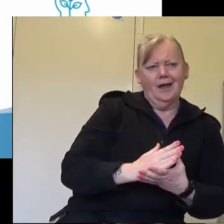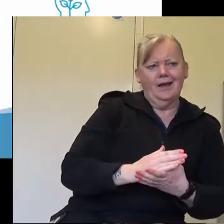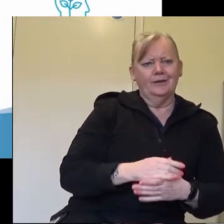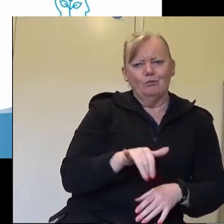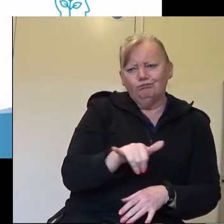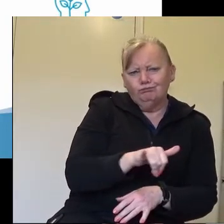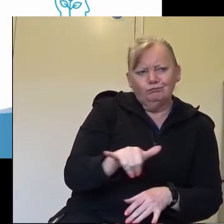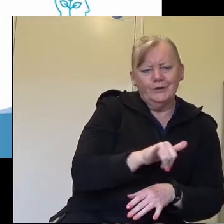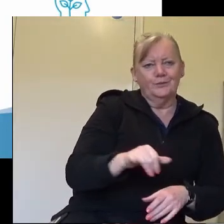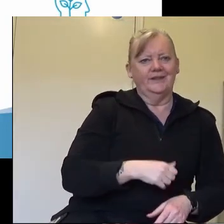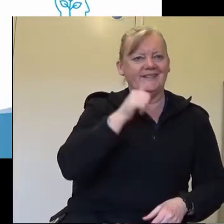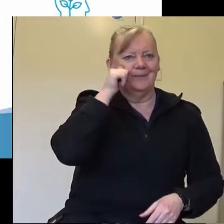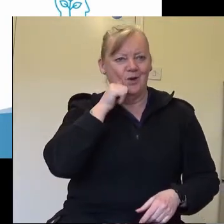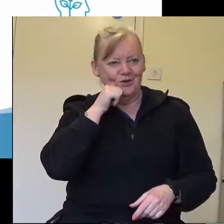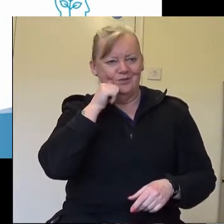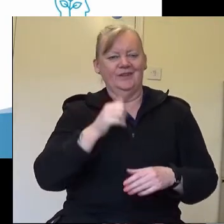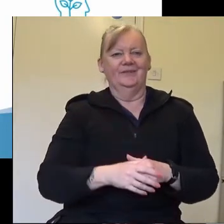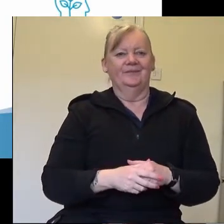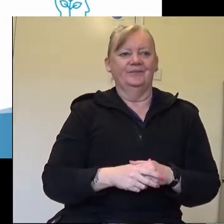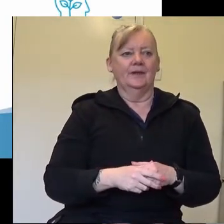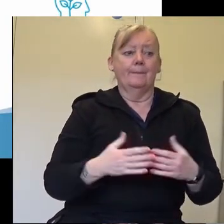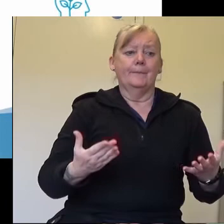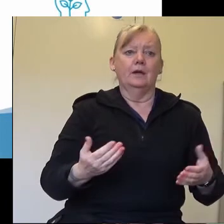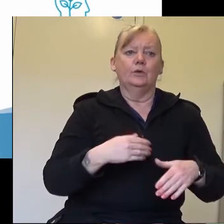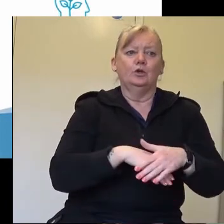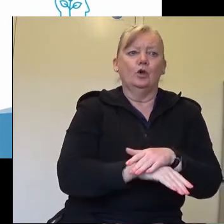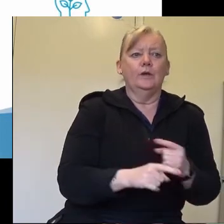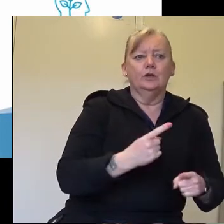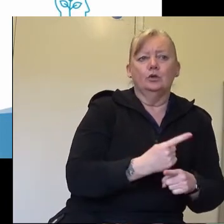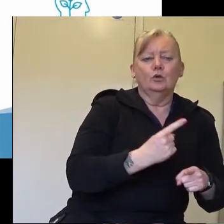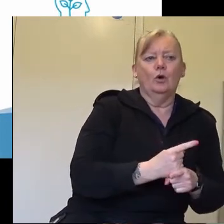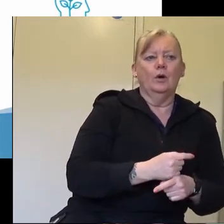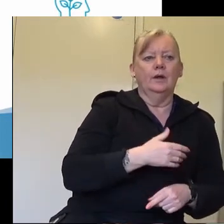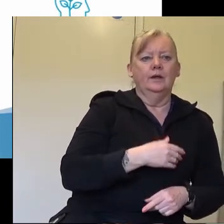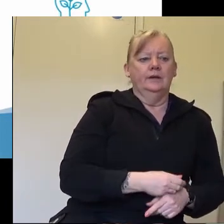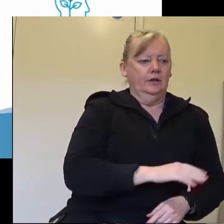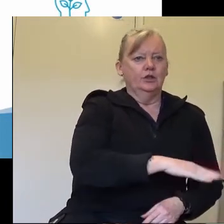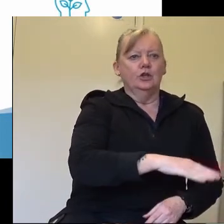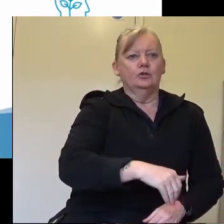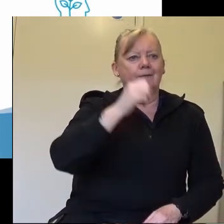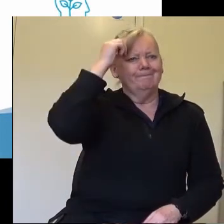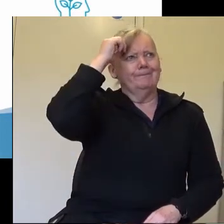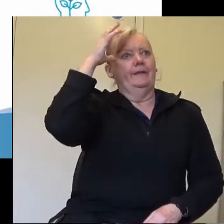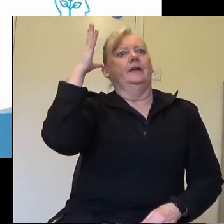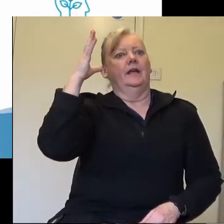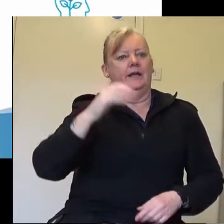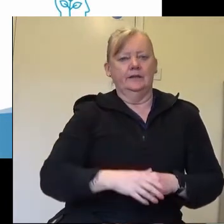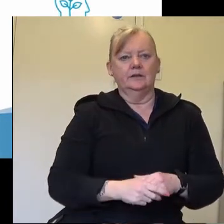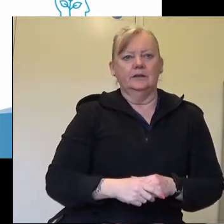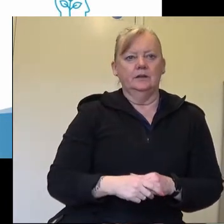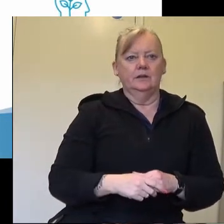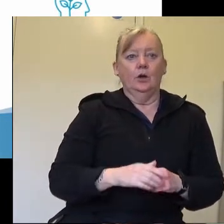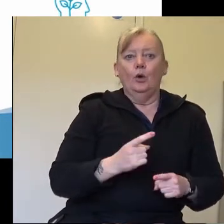the imposter. So that's where the kids forget that they are playing with people they have no clue who they